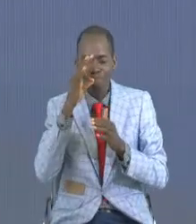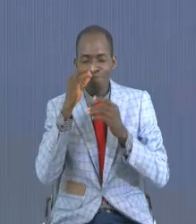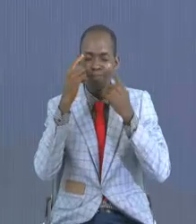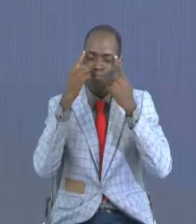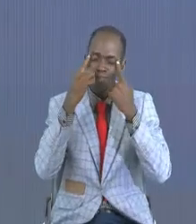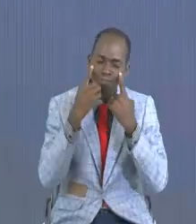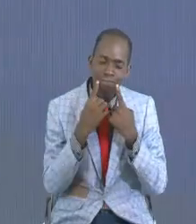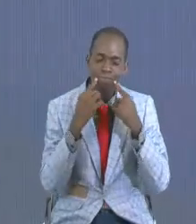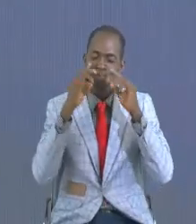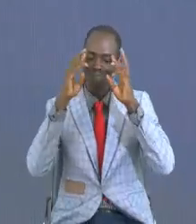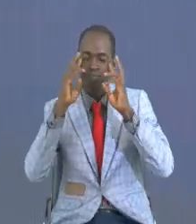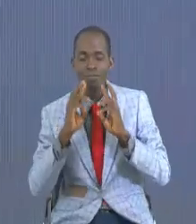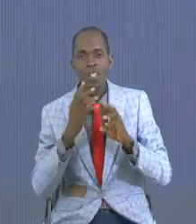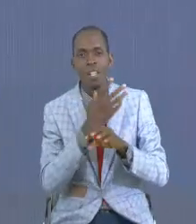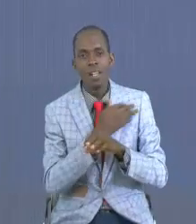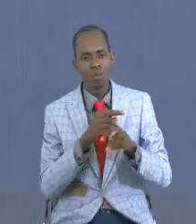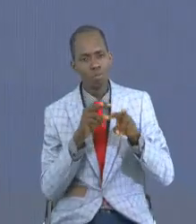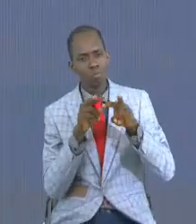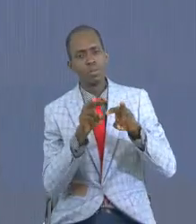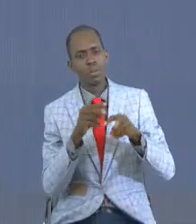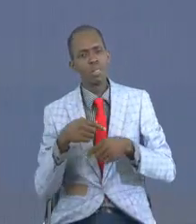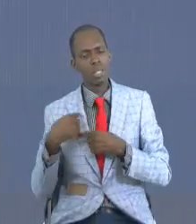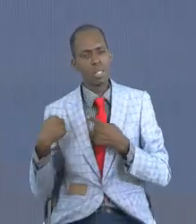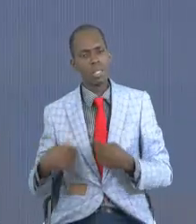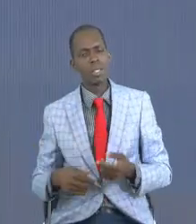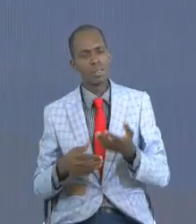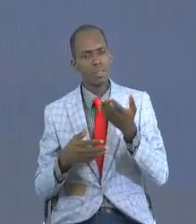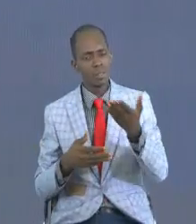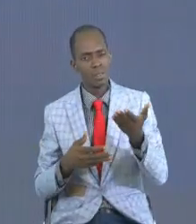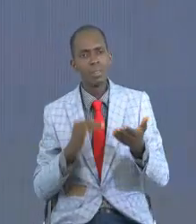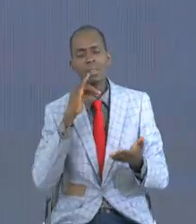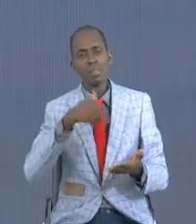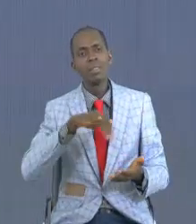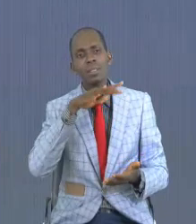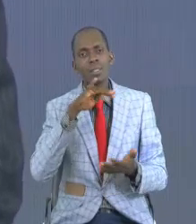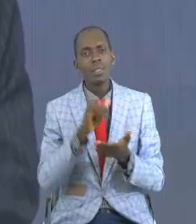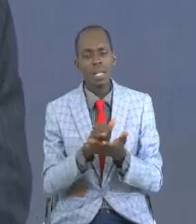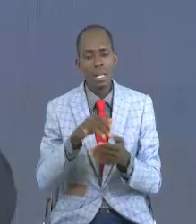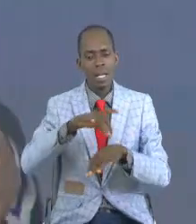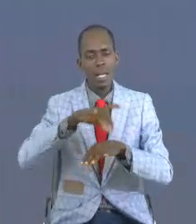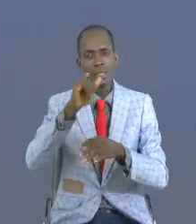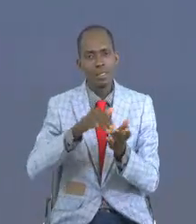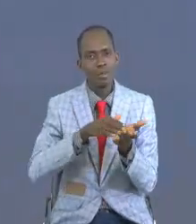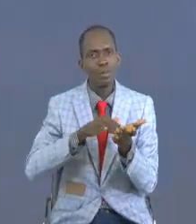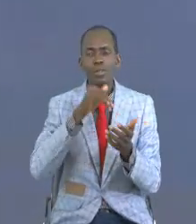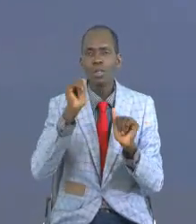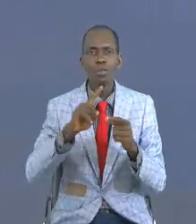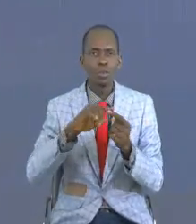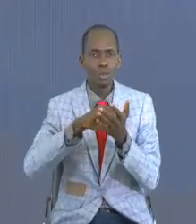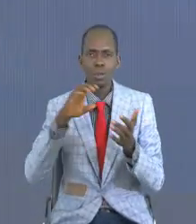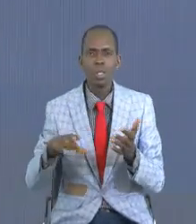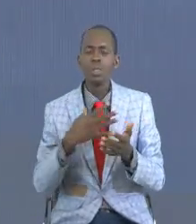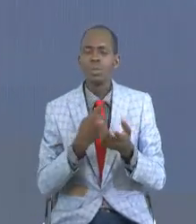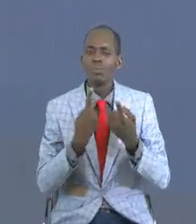tears, and you look at it, the earthly detergent is not able to remove every spot. And you try again and